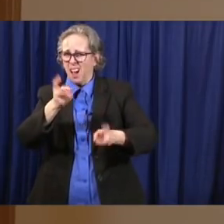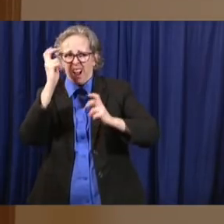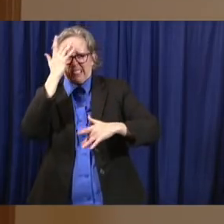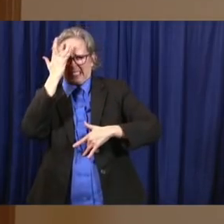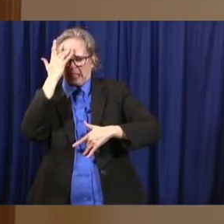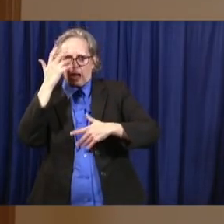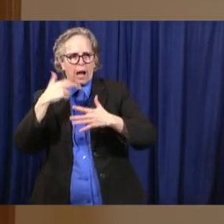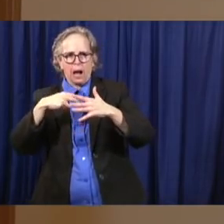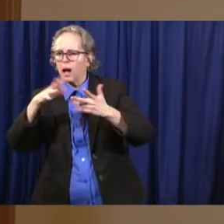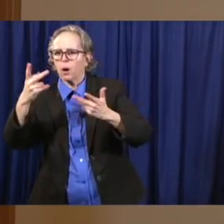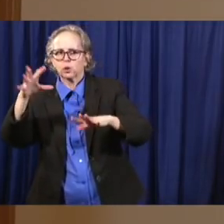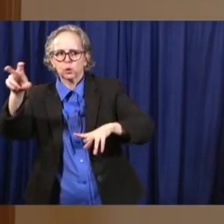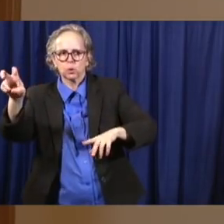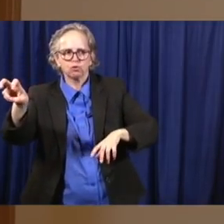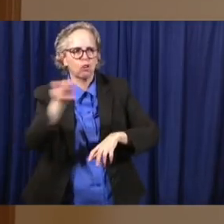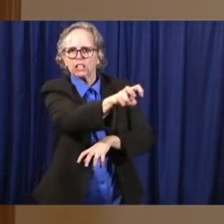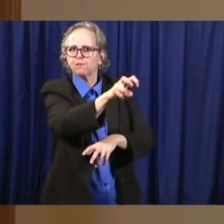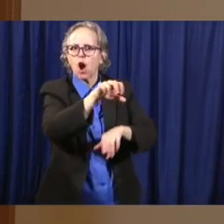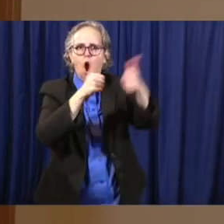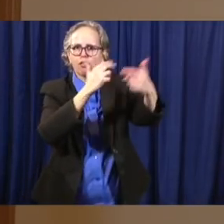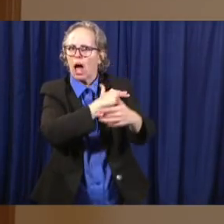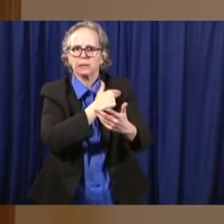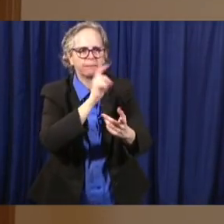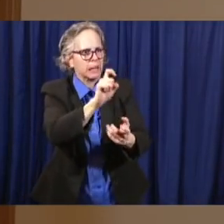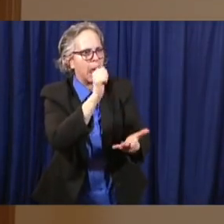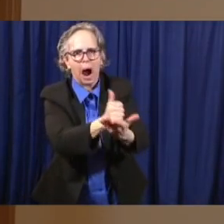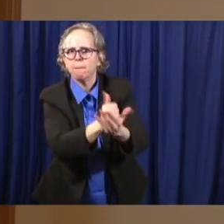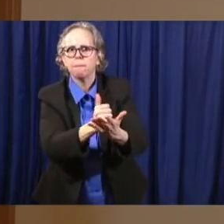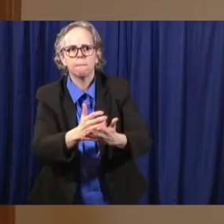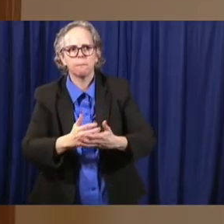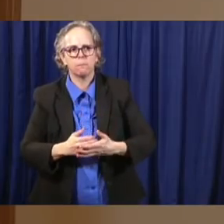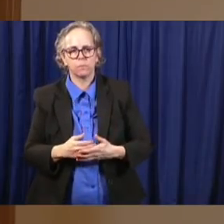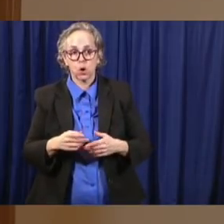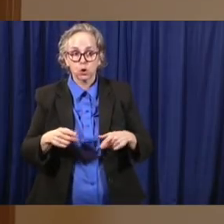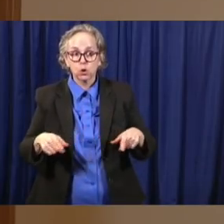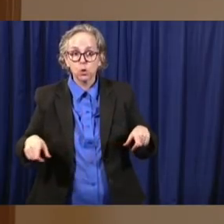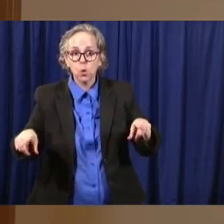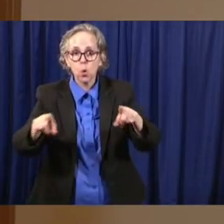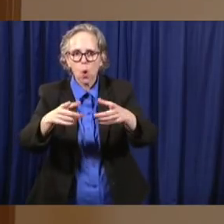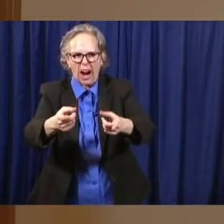that is the planning time that you helped us buy. Next slide.